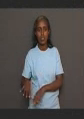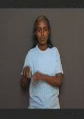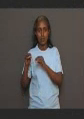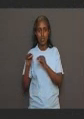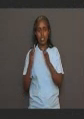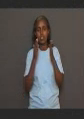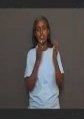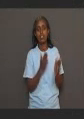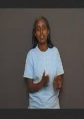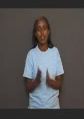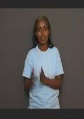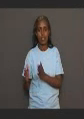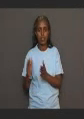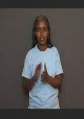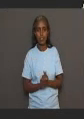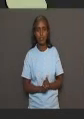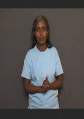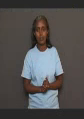Students, let's get ready.